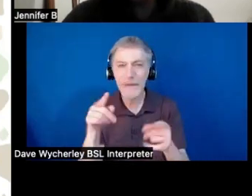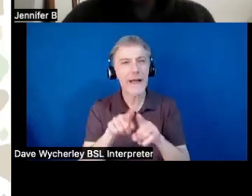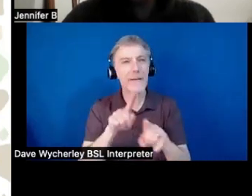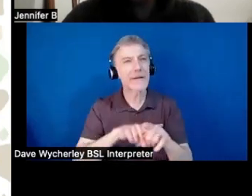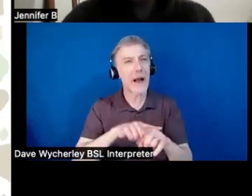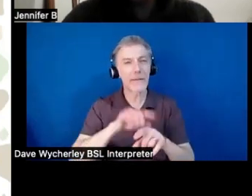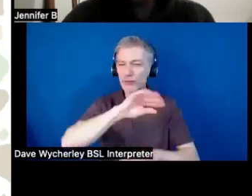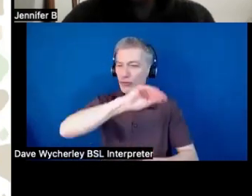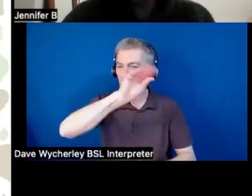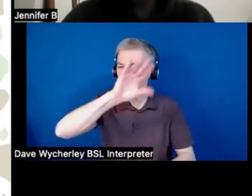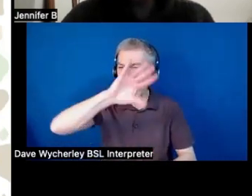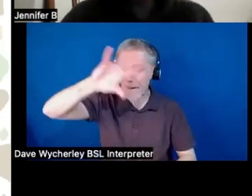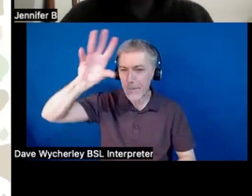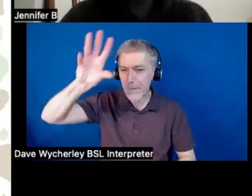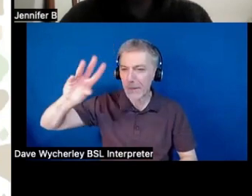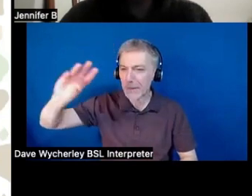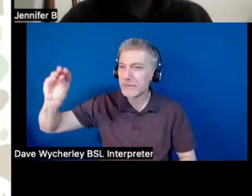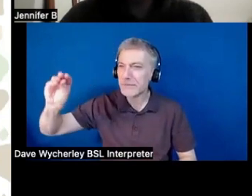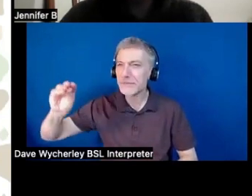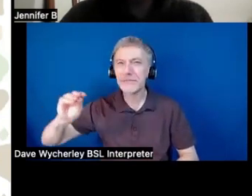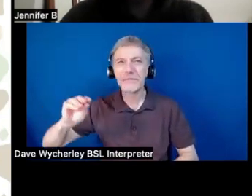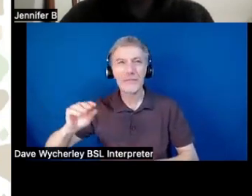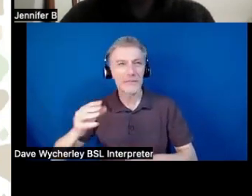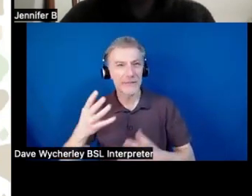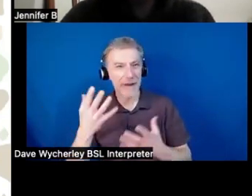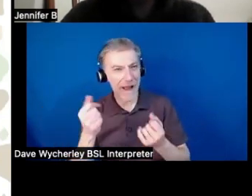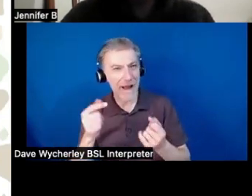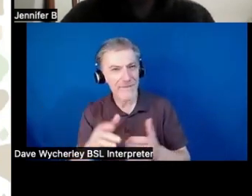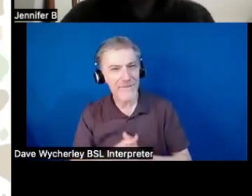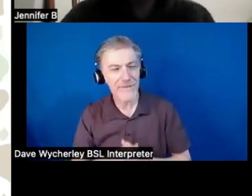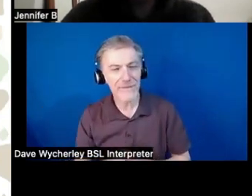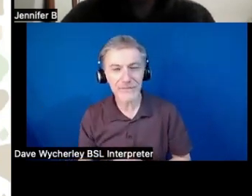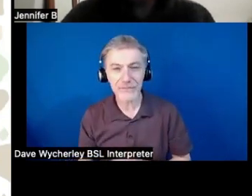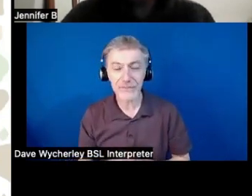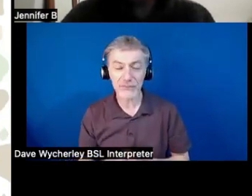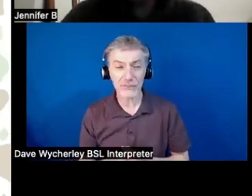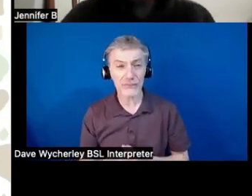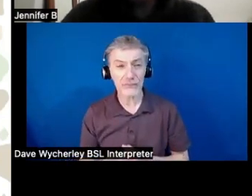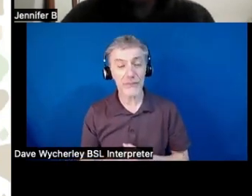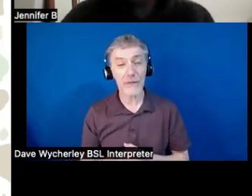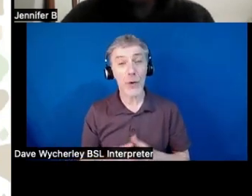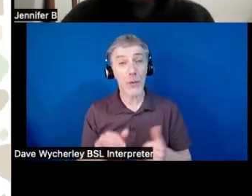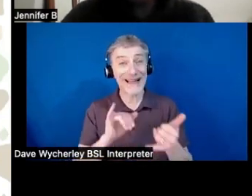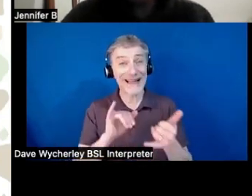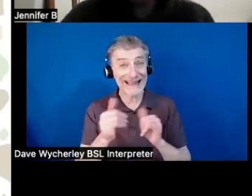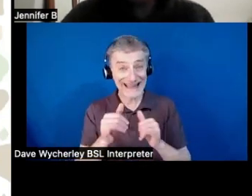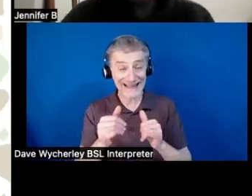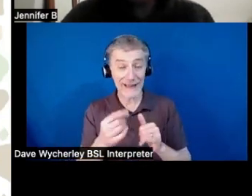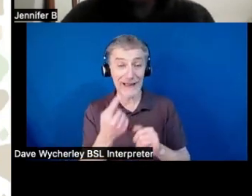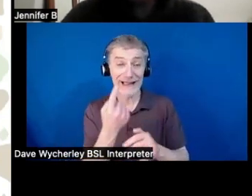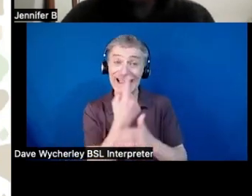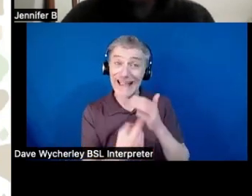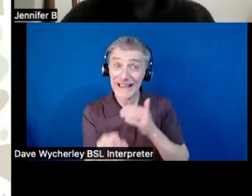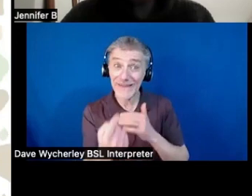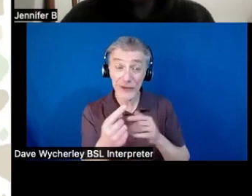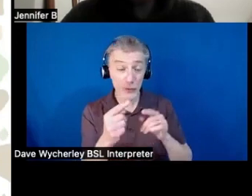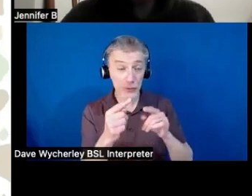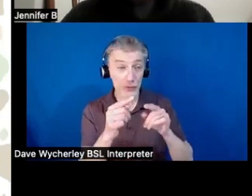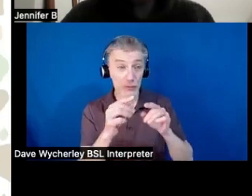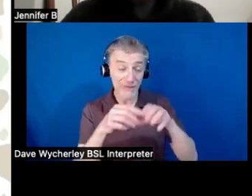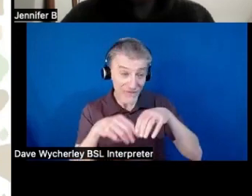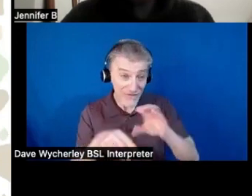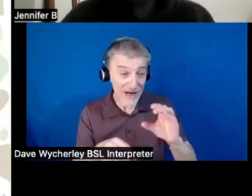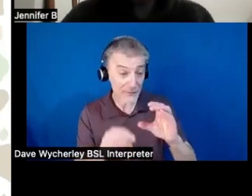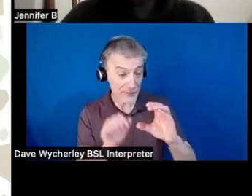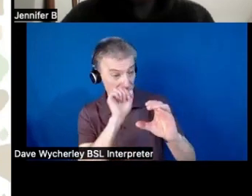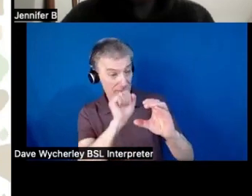in different shapes, and I think about how a fragment can also exist in a shape that is plaiting. Jen